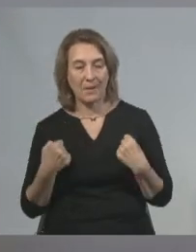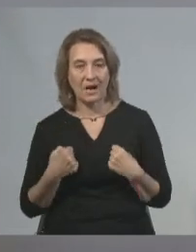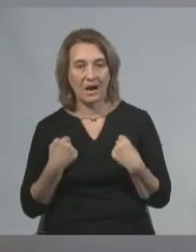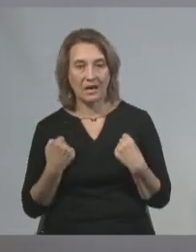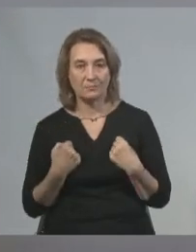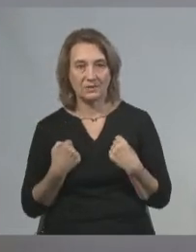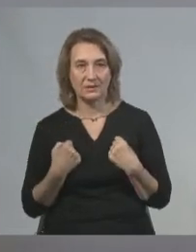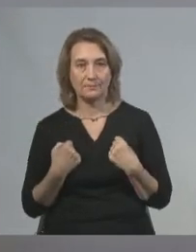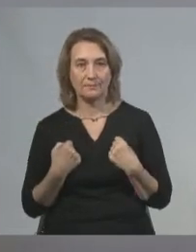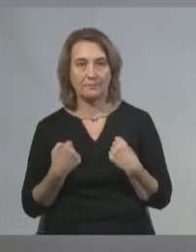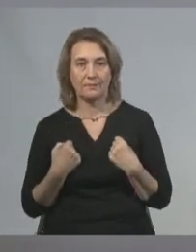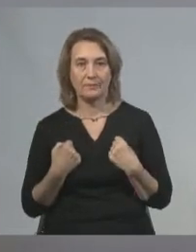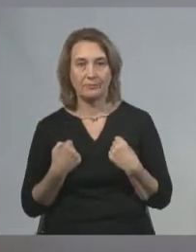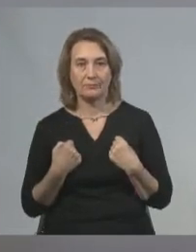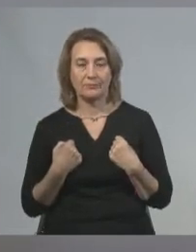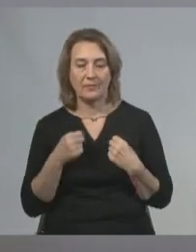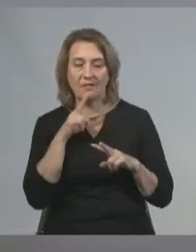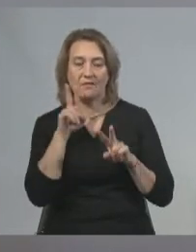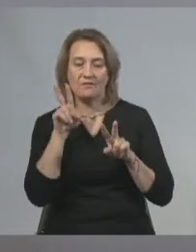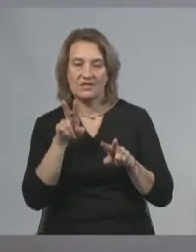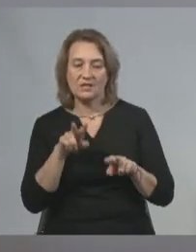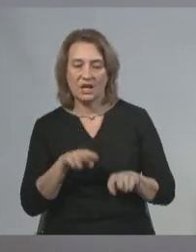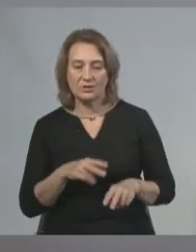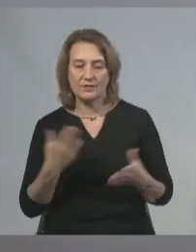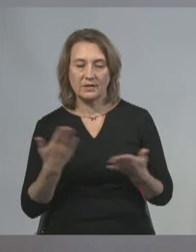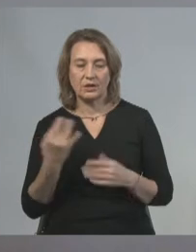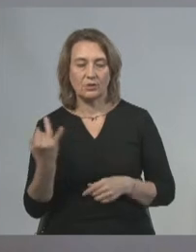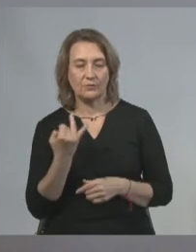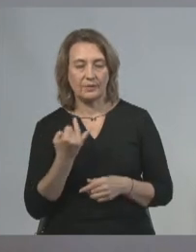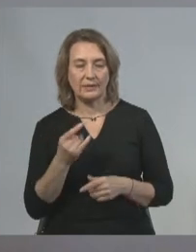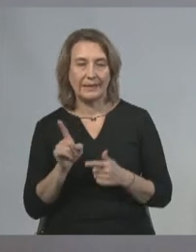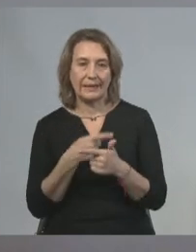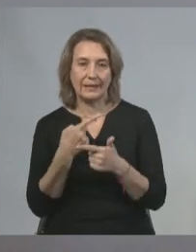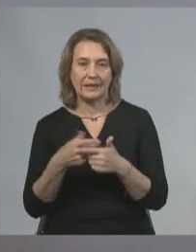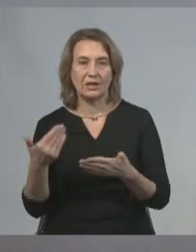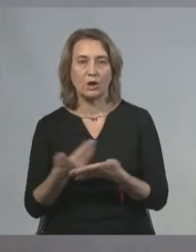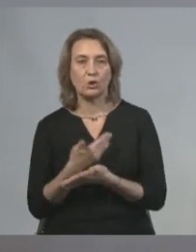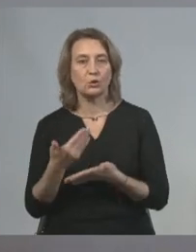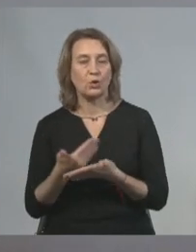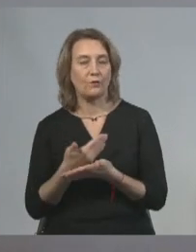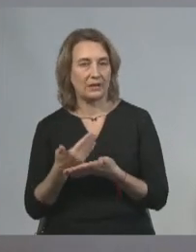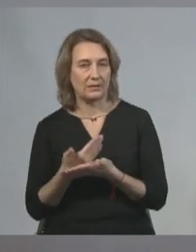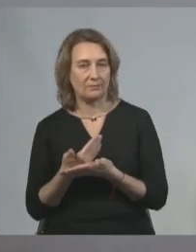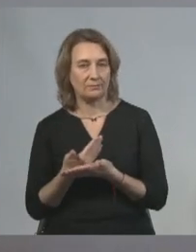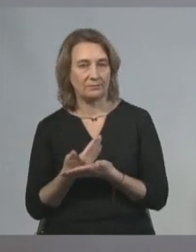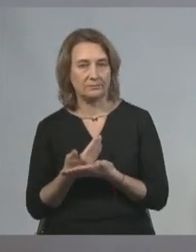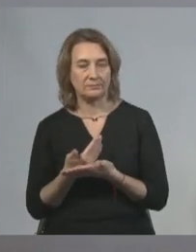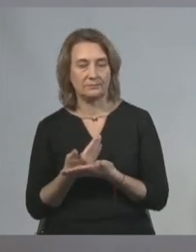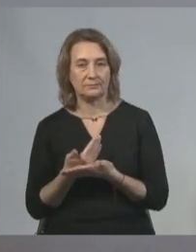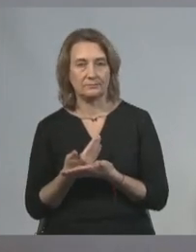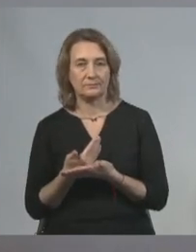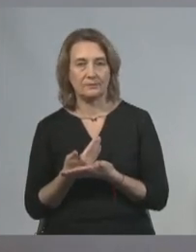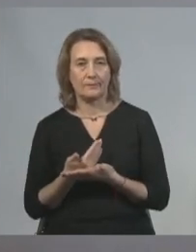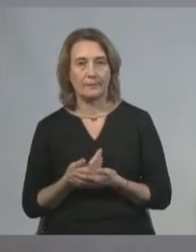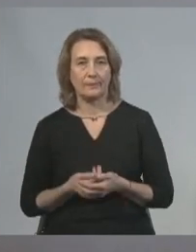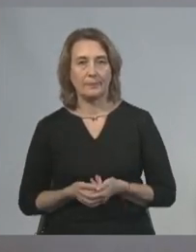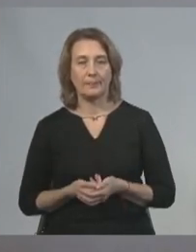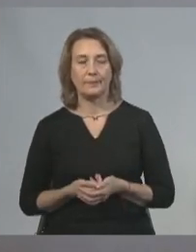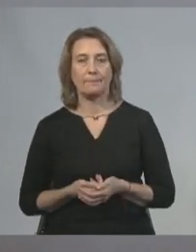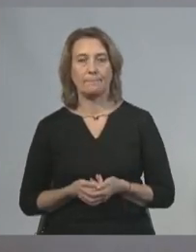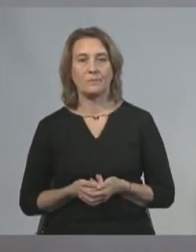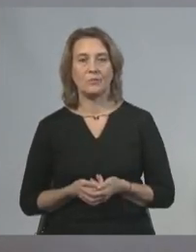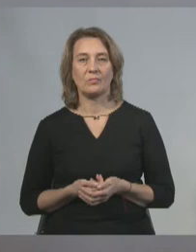news or or some information from local uh platforms uh because they are really uh from time to time they're really